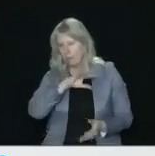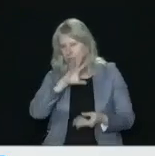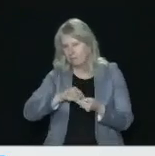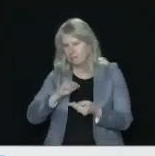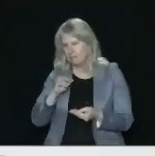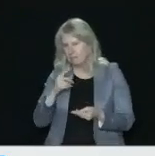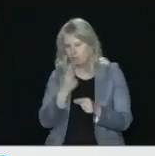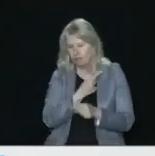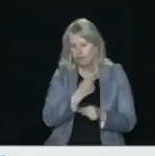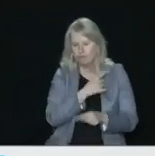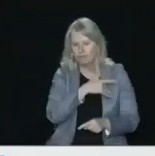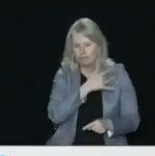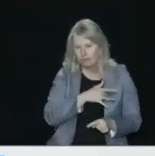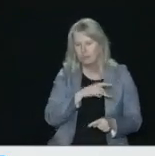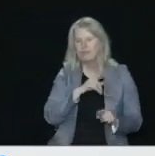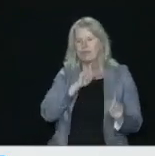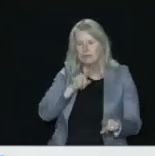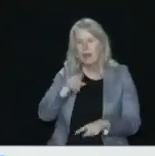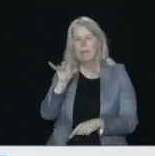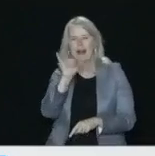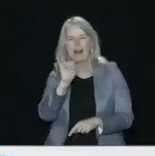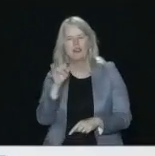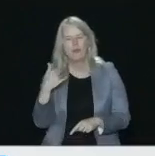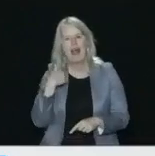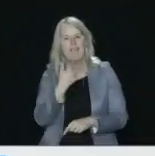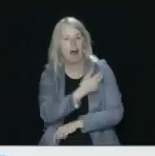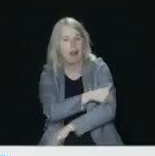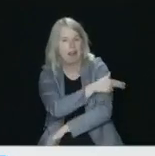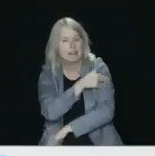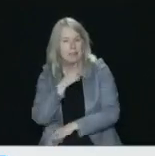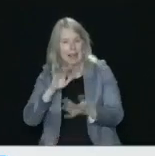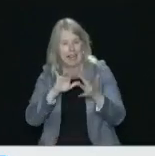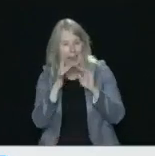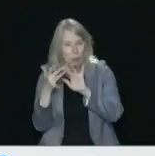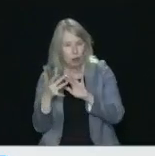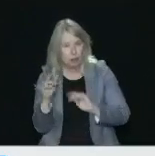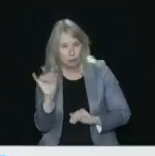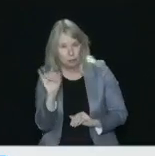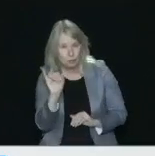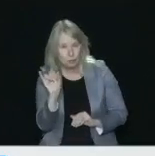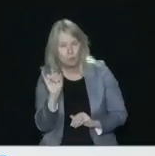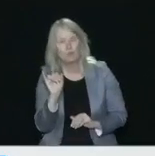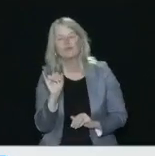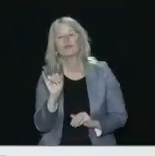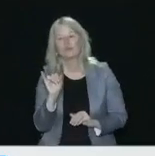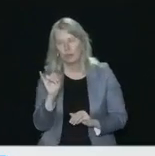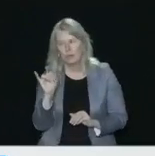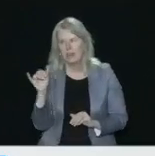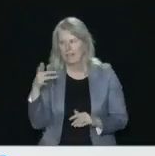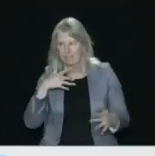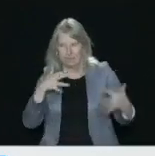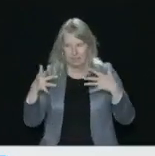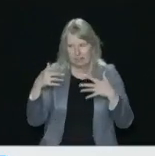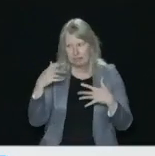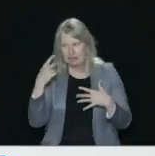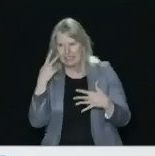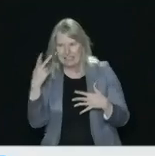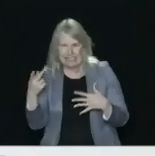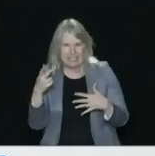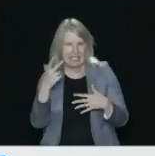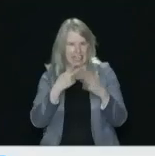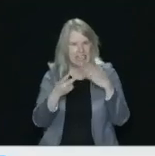probably indicated yesterday, we have built some really great infrastructure over the last